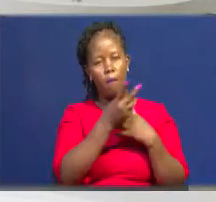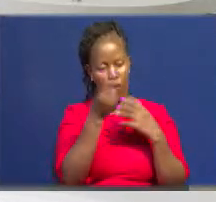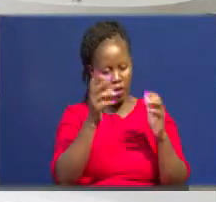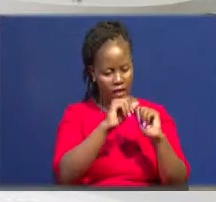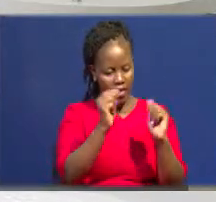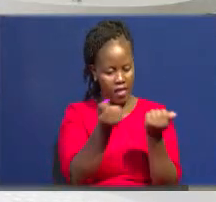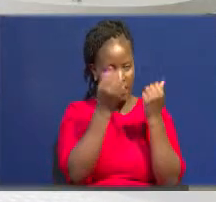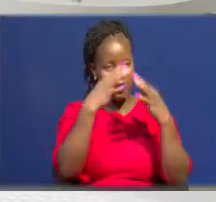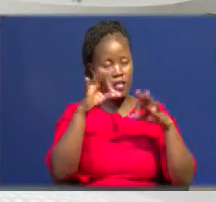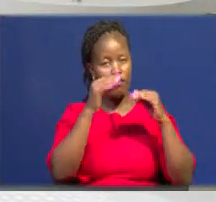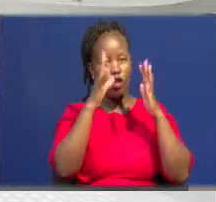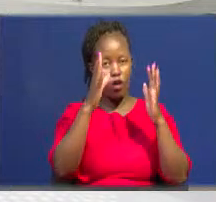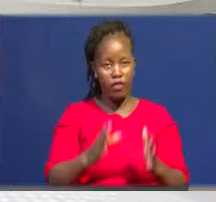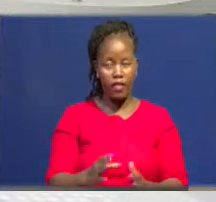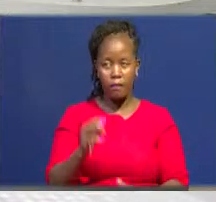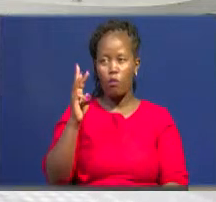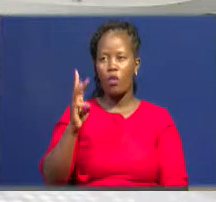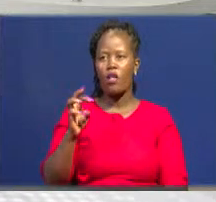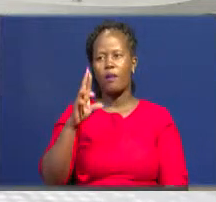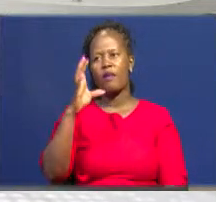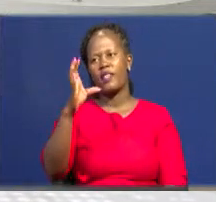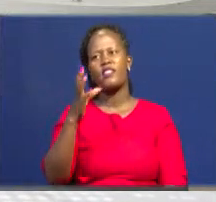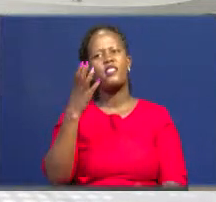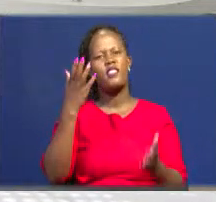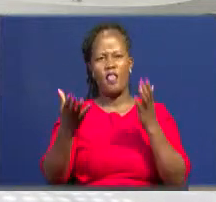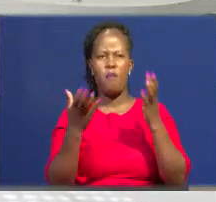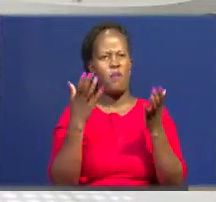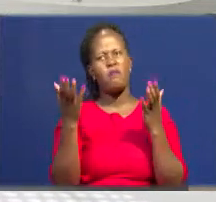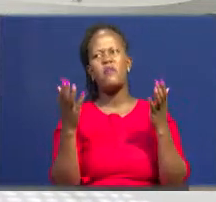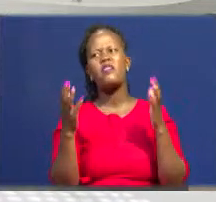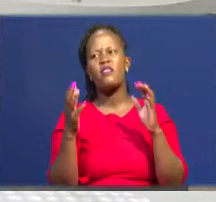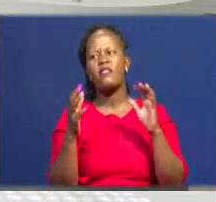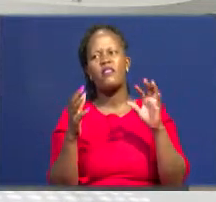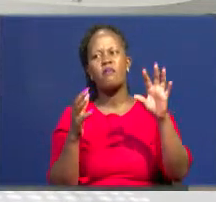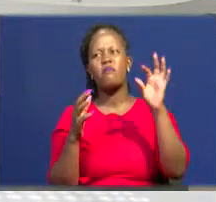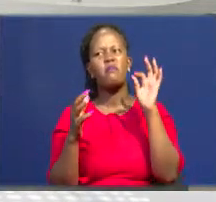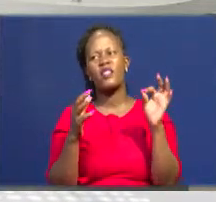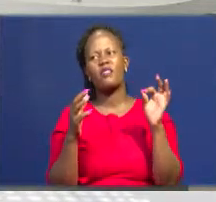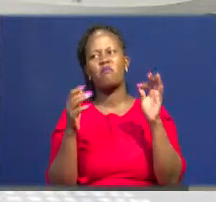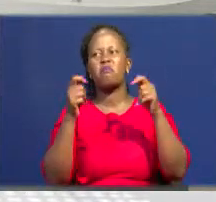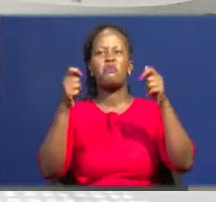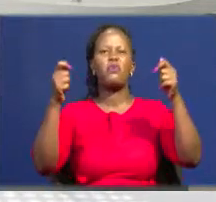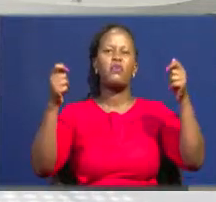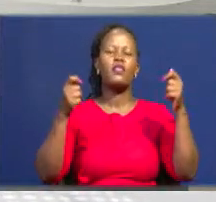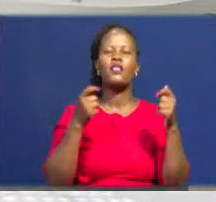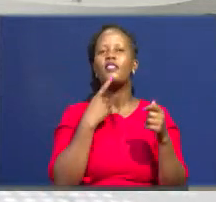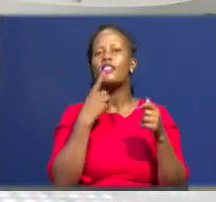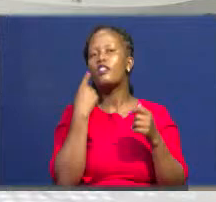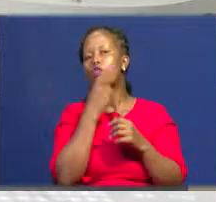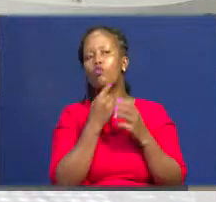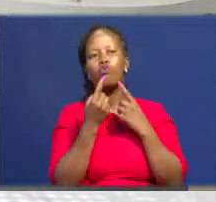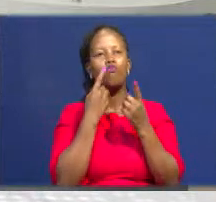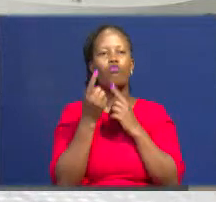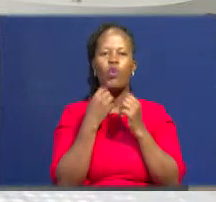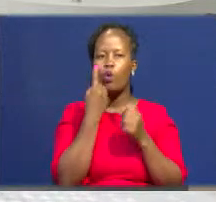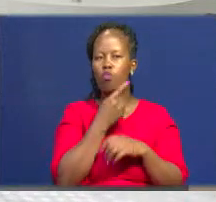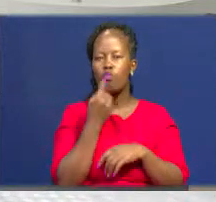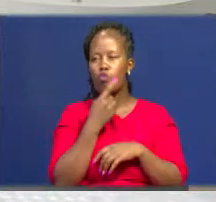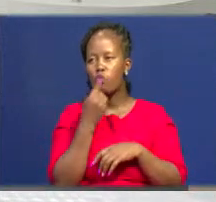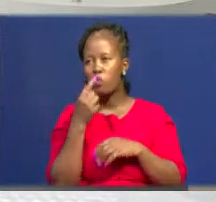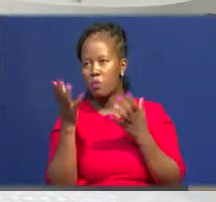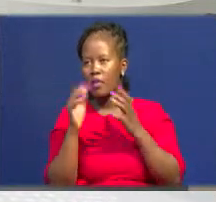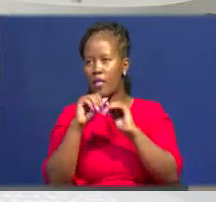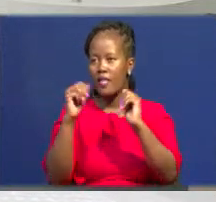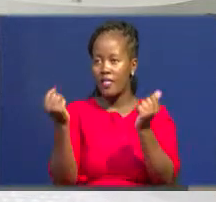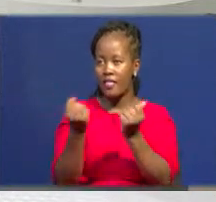officer with the WRC Safari Rally. And maybe you could just hold up some of the beads so that they know who to talk to whenever you're there. That's the